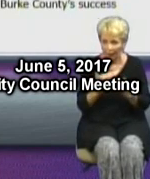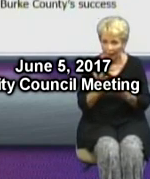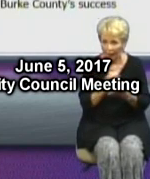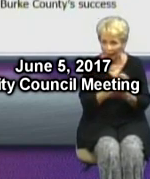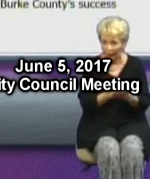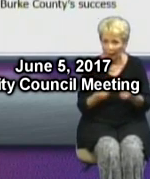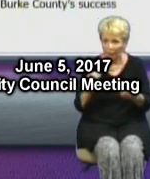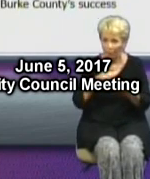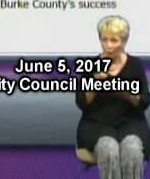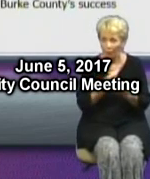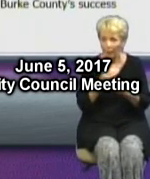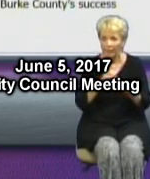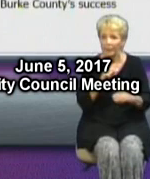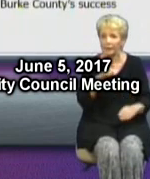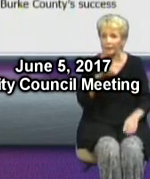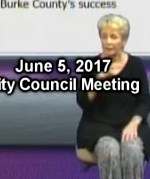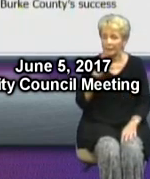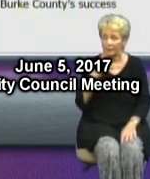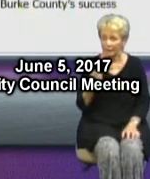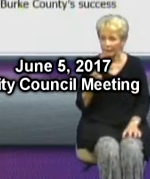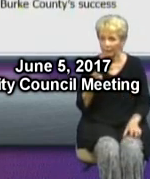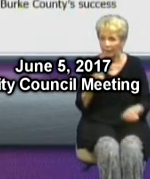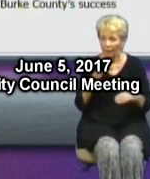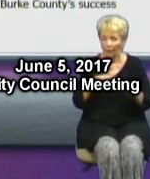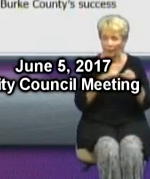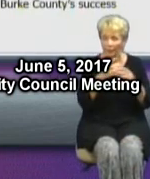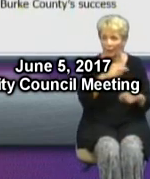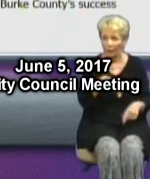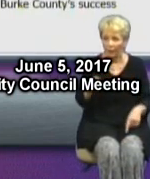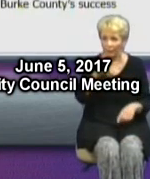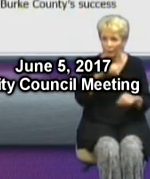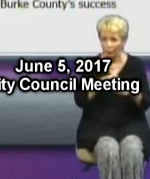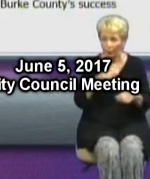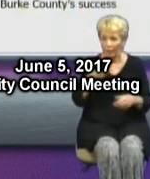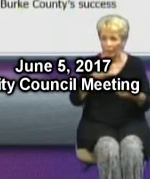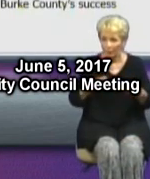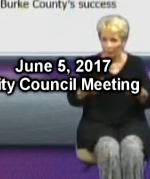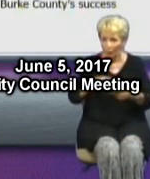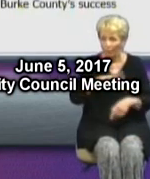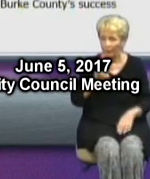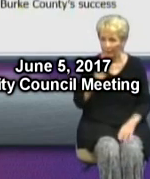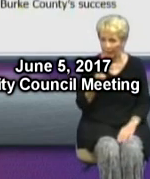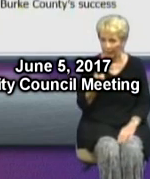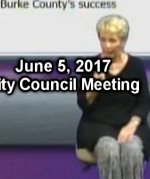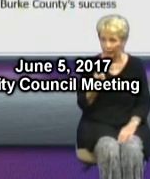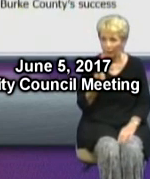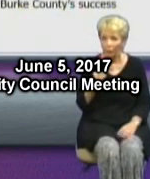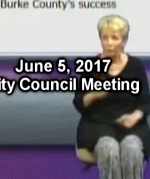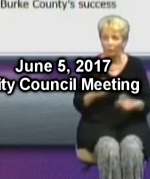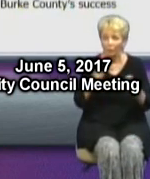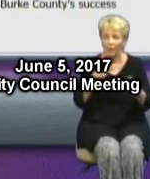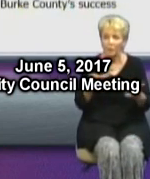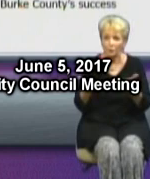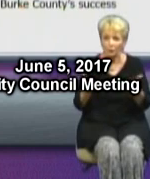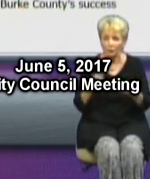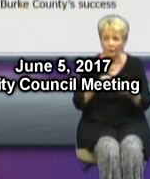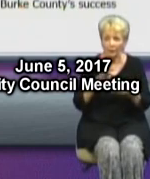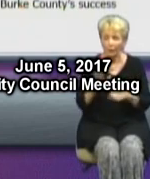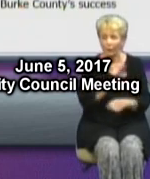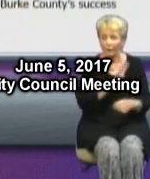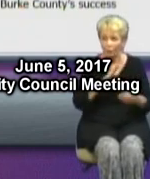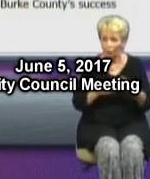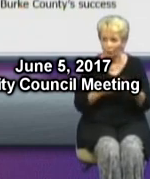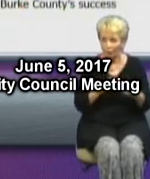more money in sales tax than many of them do in property taxes to provide services in their